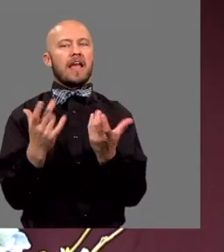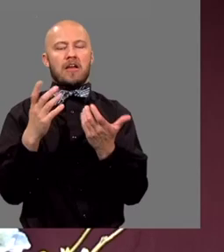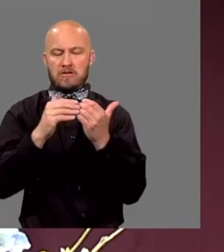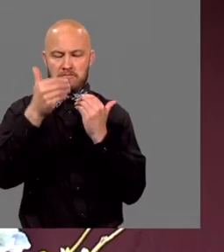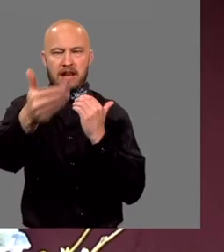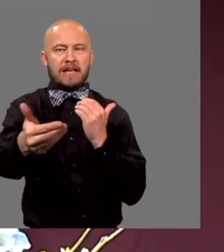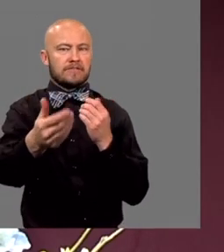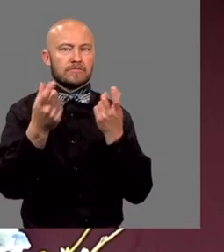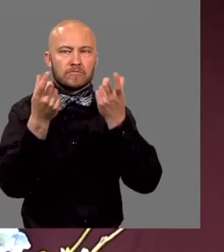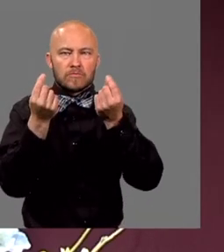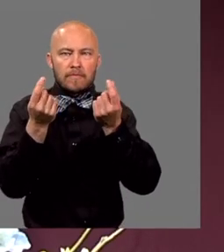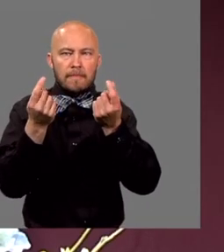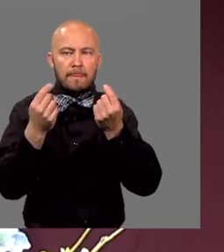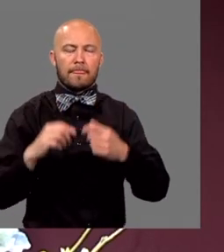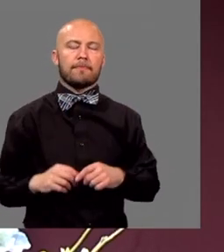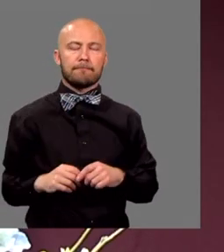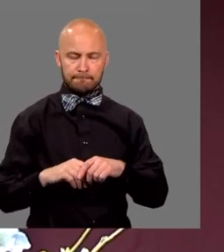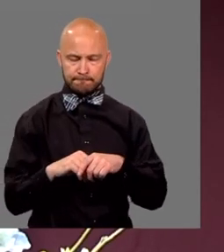next challenge.